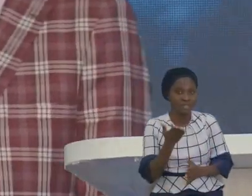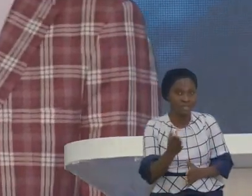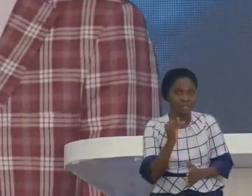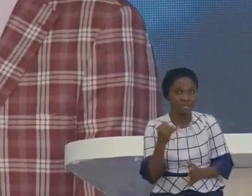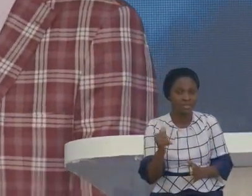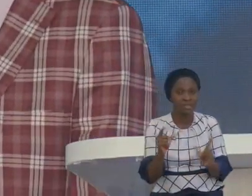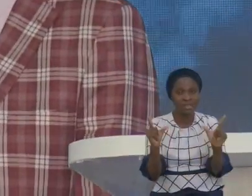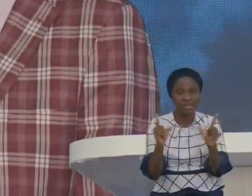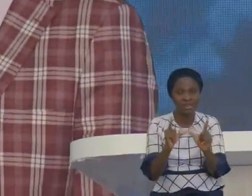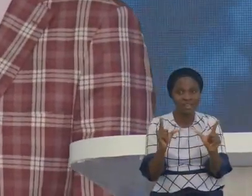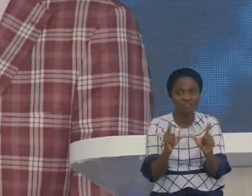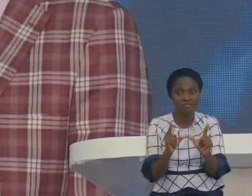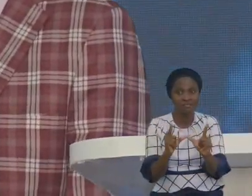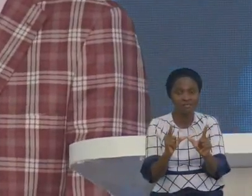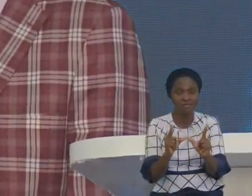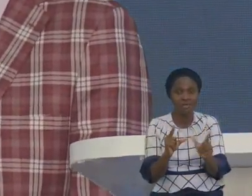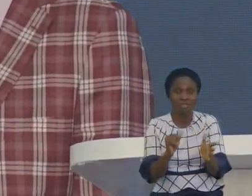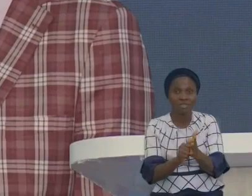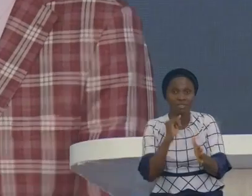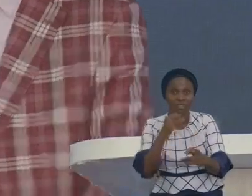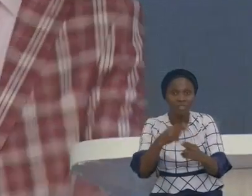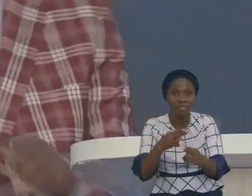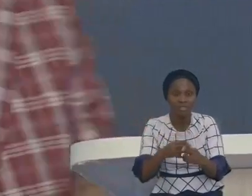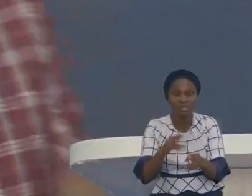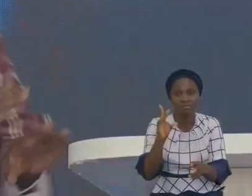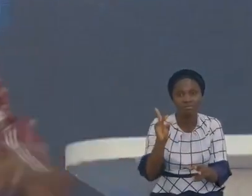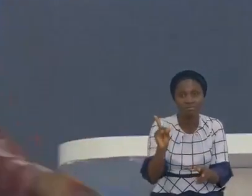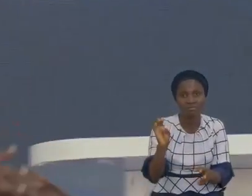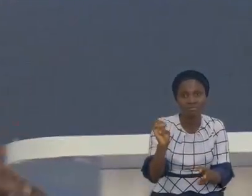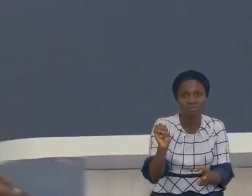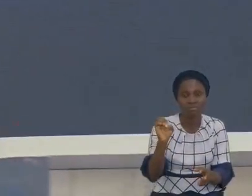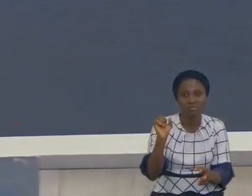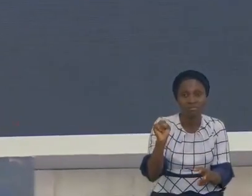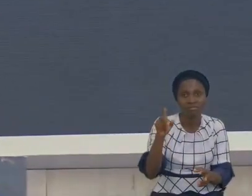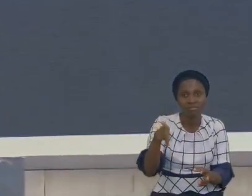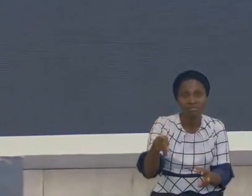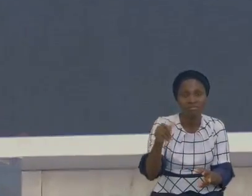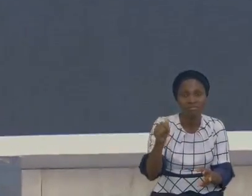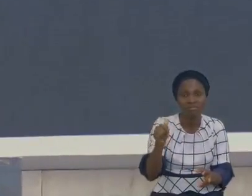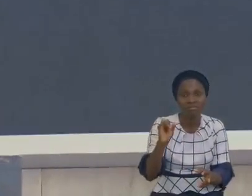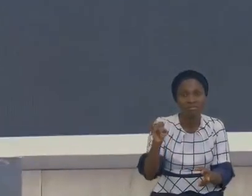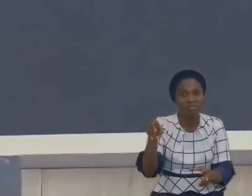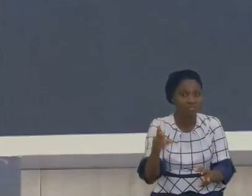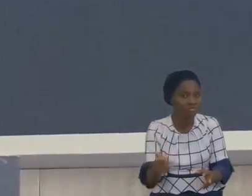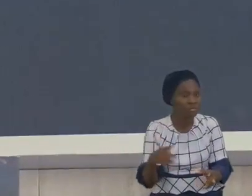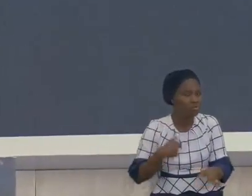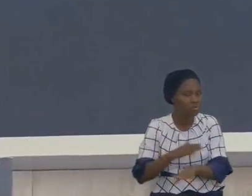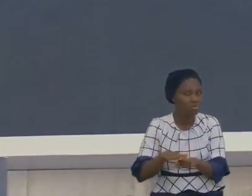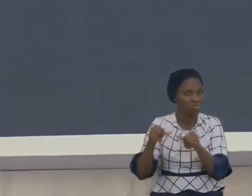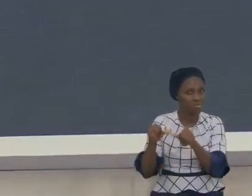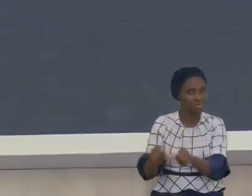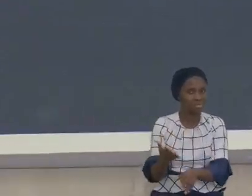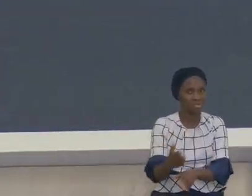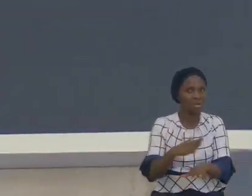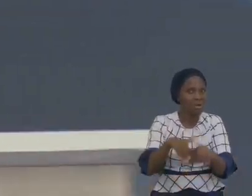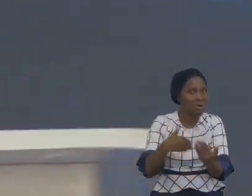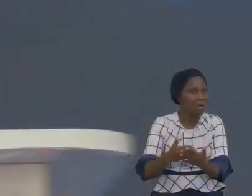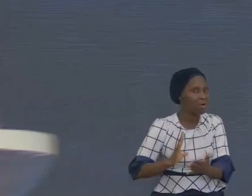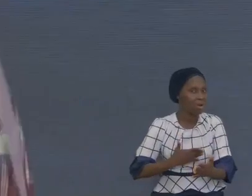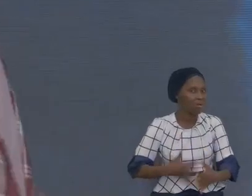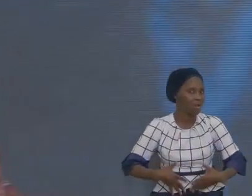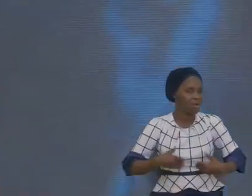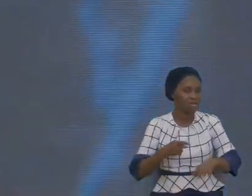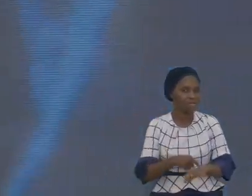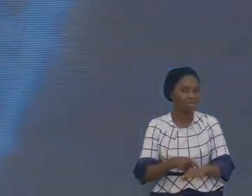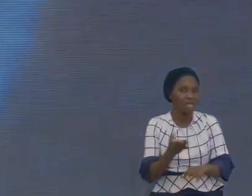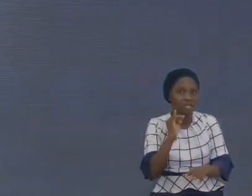We don't stay there all our lives. There's a level called discouragement. We